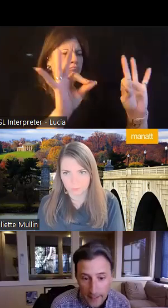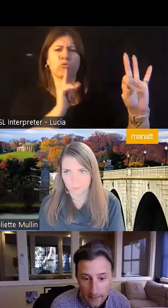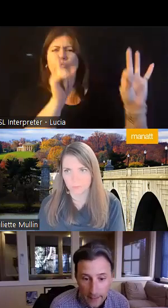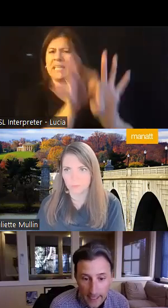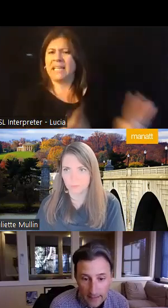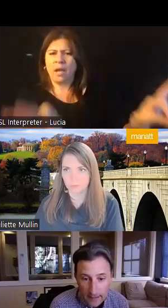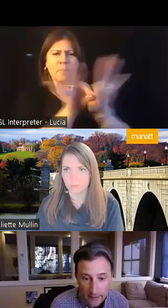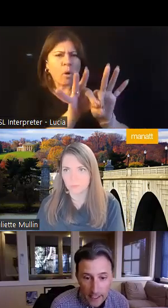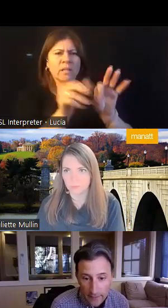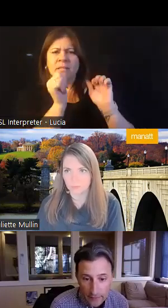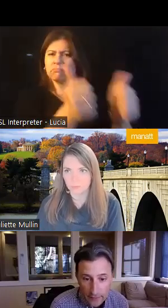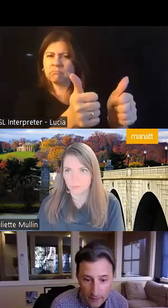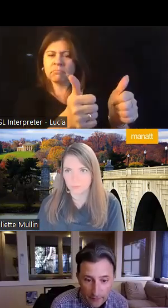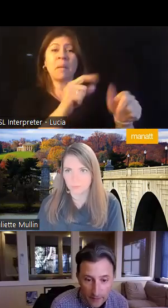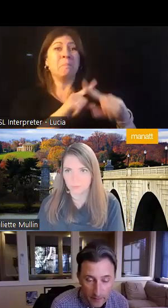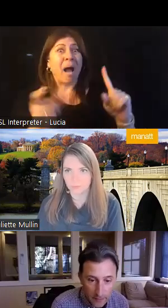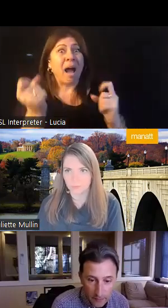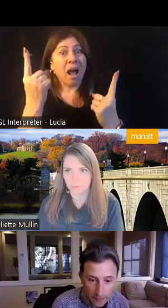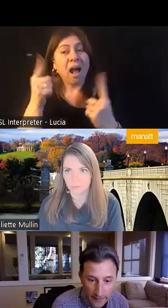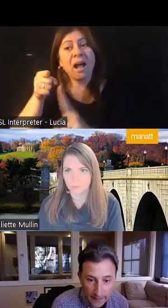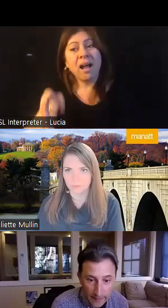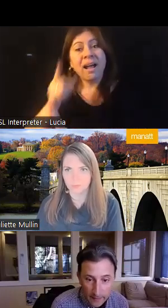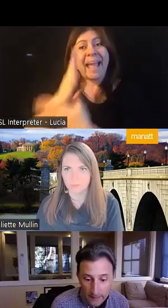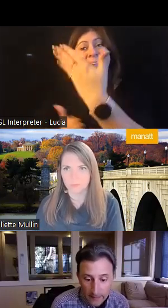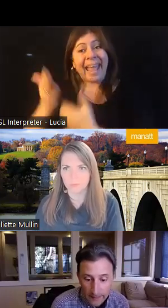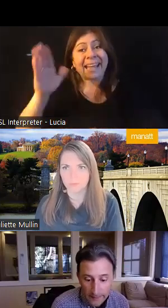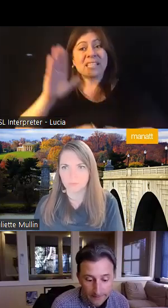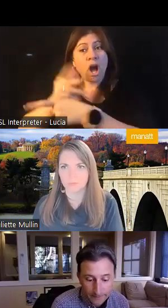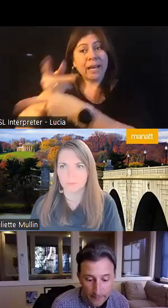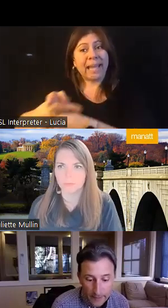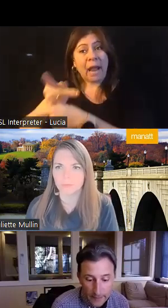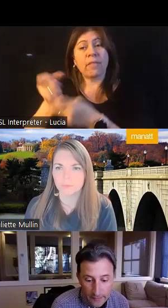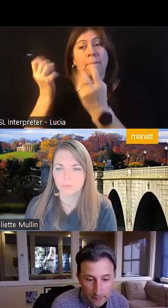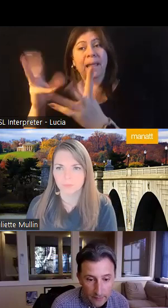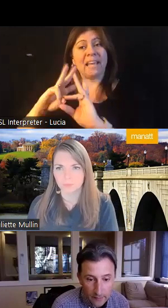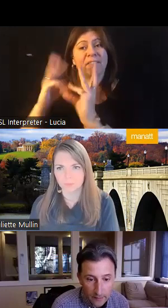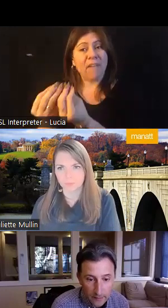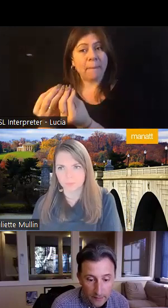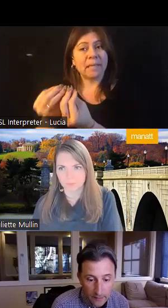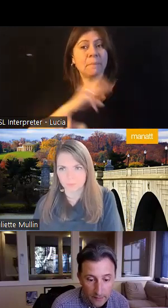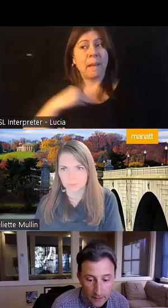but that hands-on care that so many family members provide is